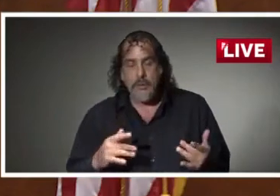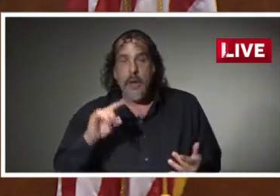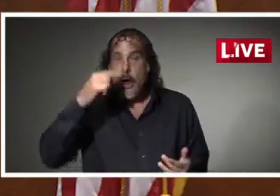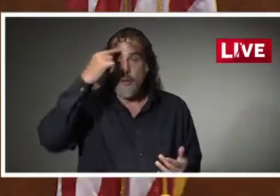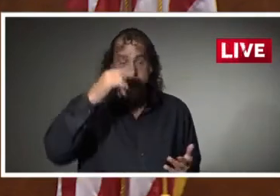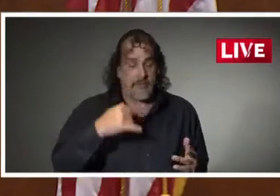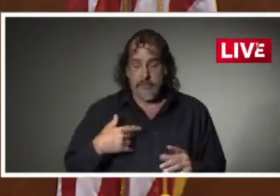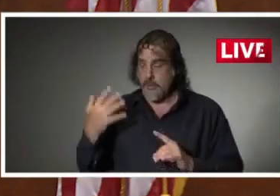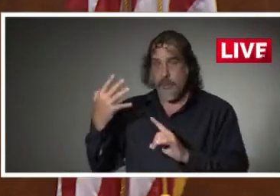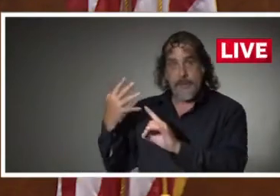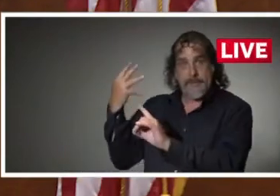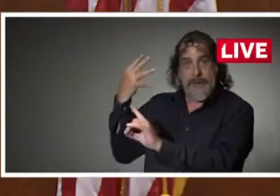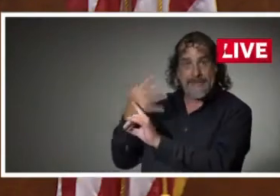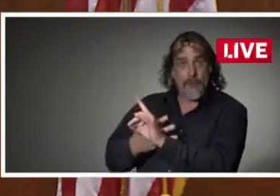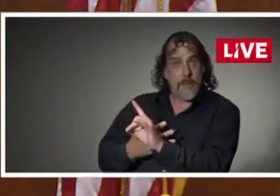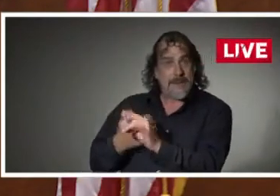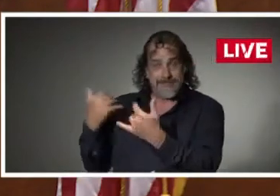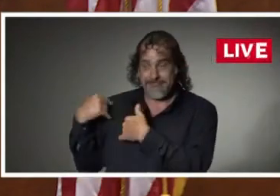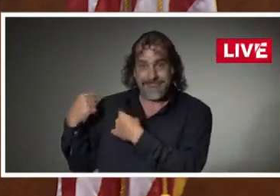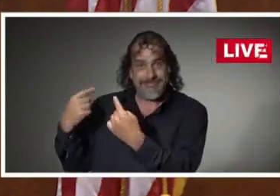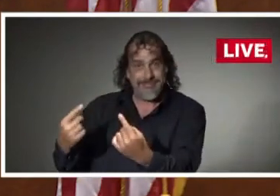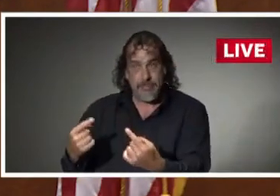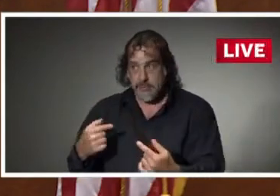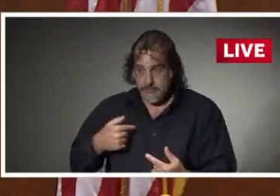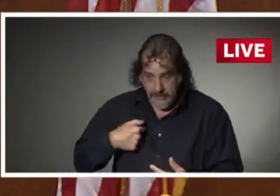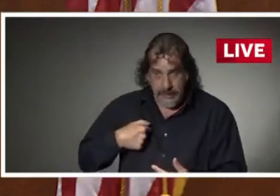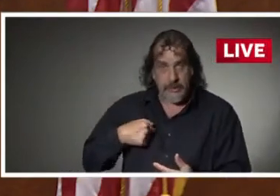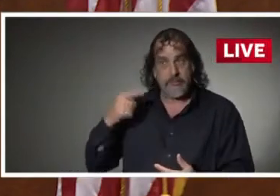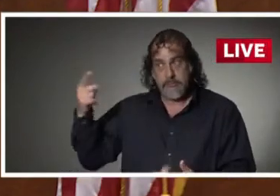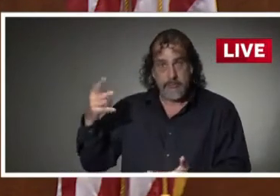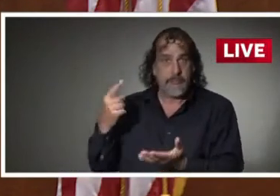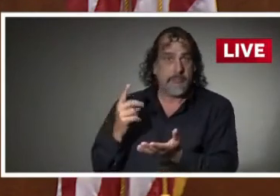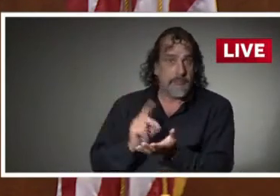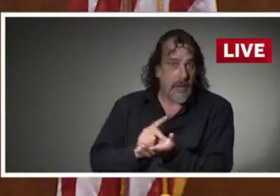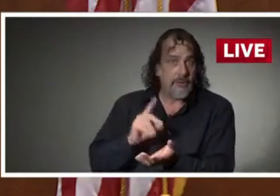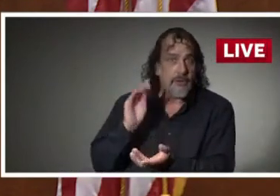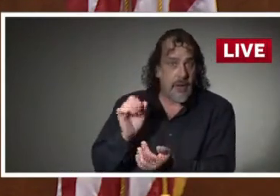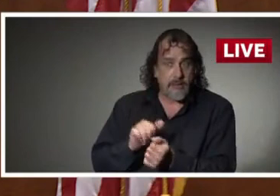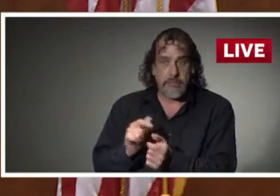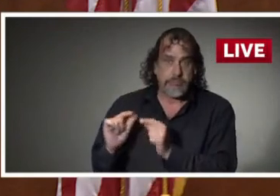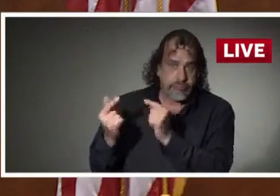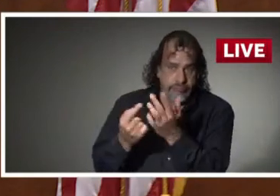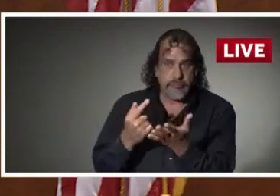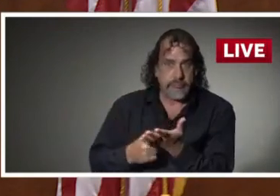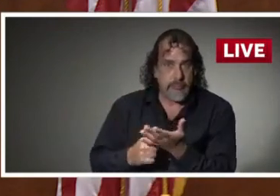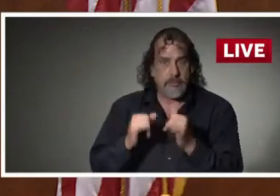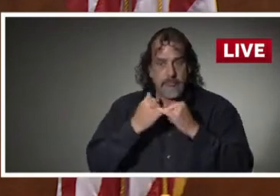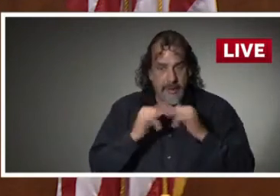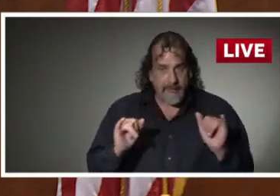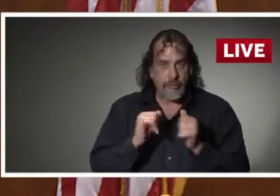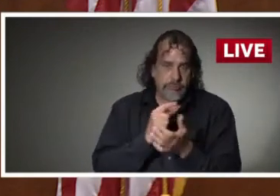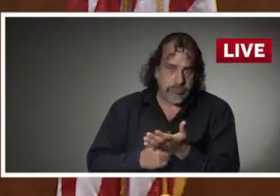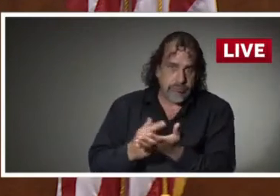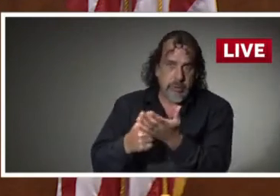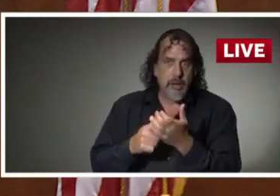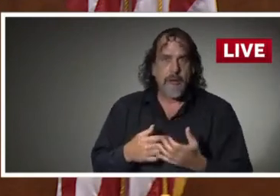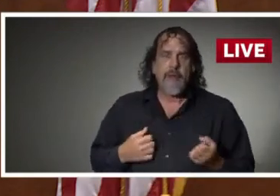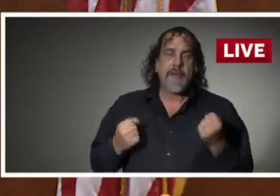Dobbs individually and as a group, and I individually and as a group, have had many